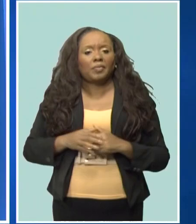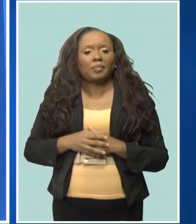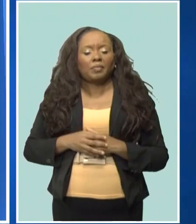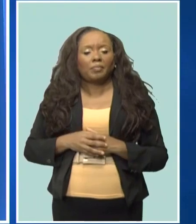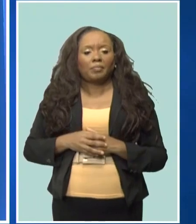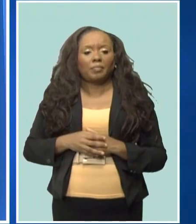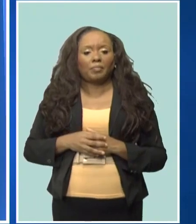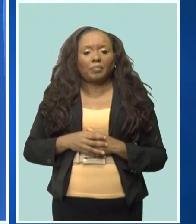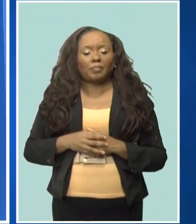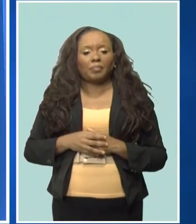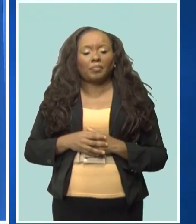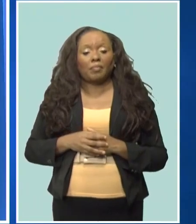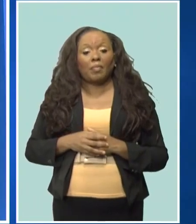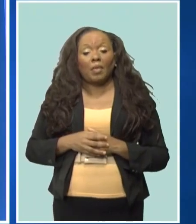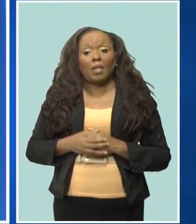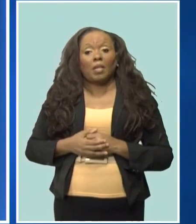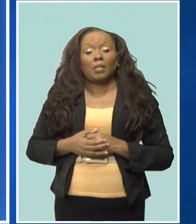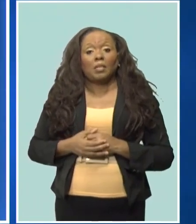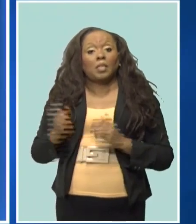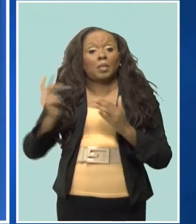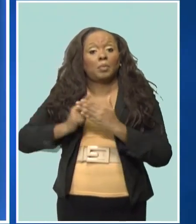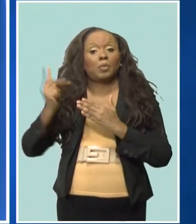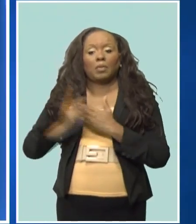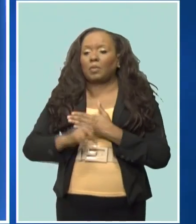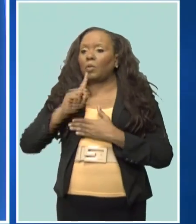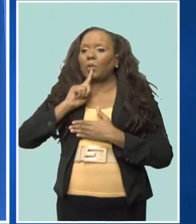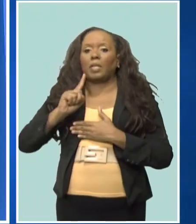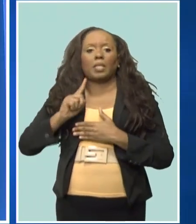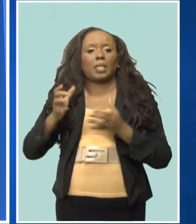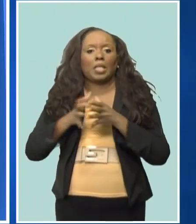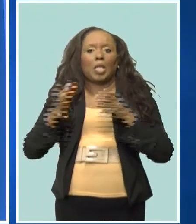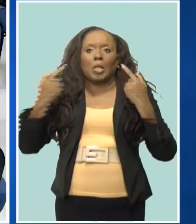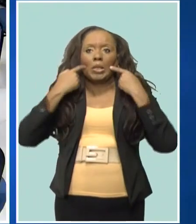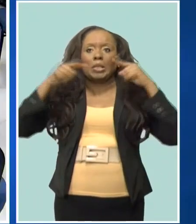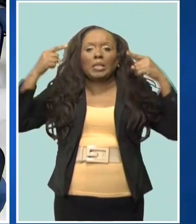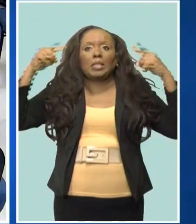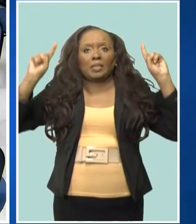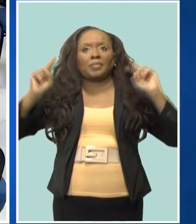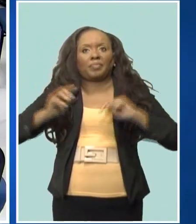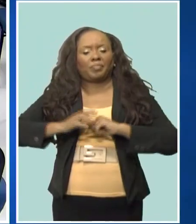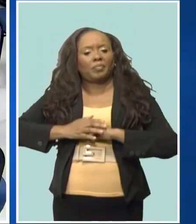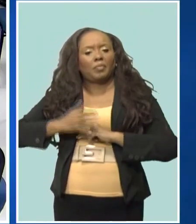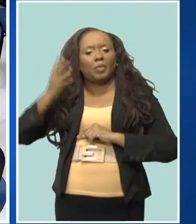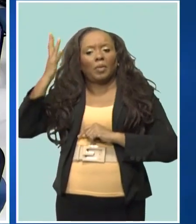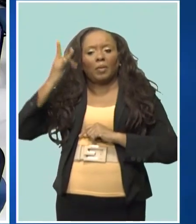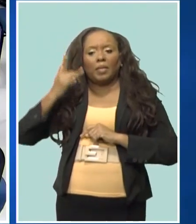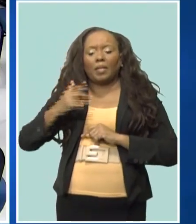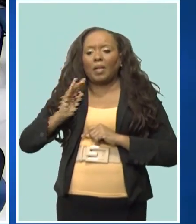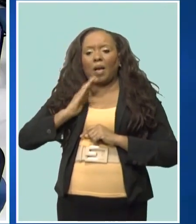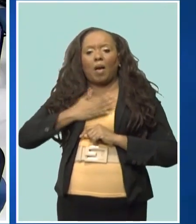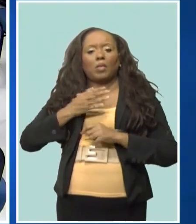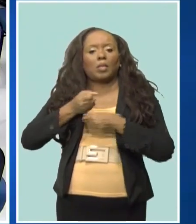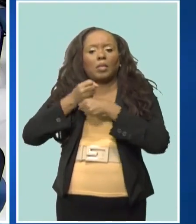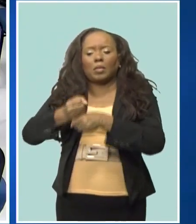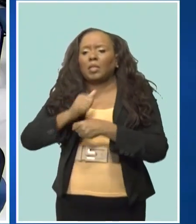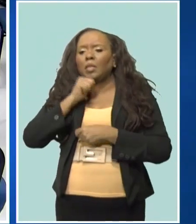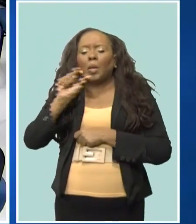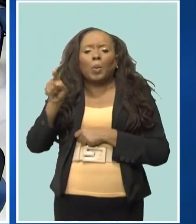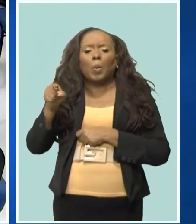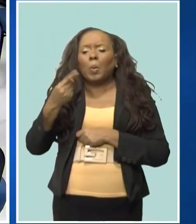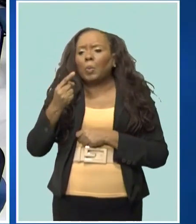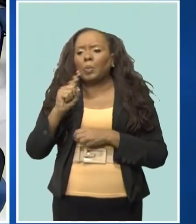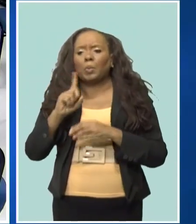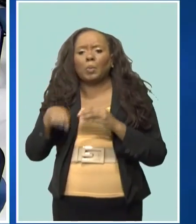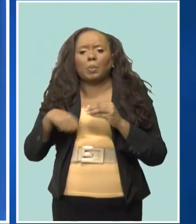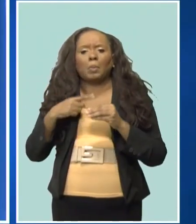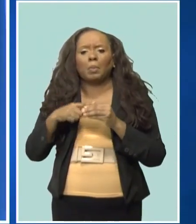The program's high success rate is set against a backdrop of our scholarship not being an academic one. Once you can